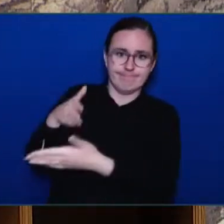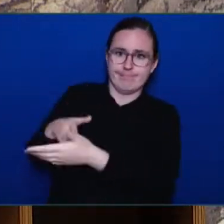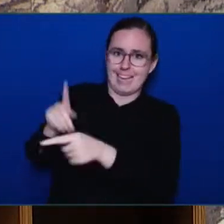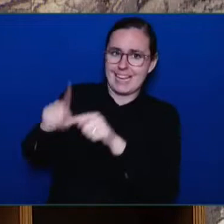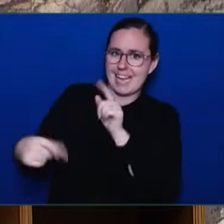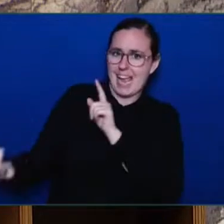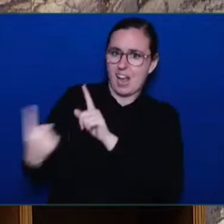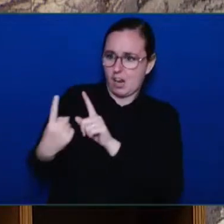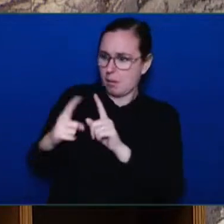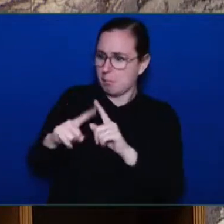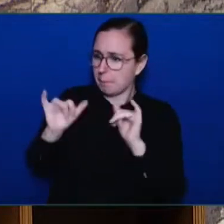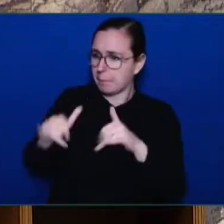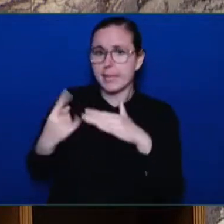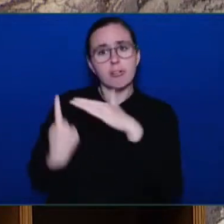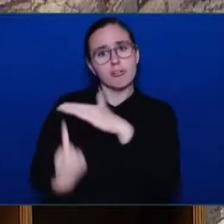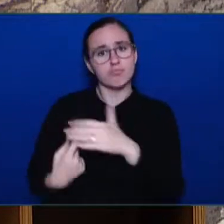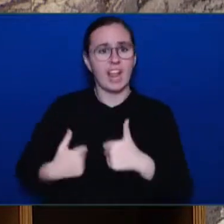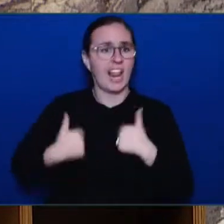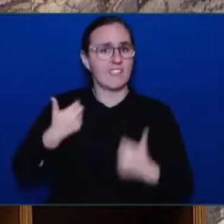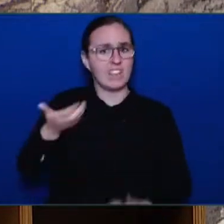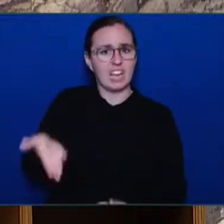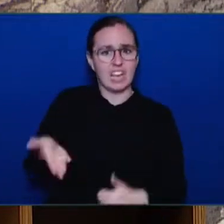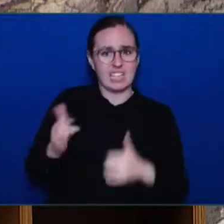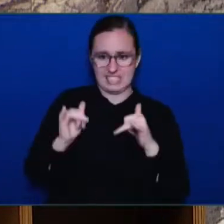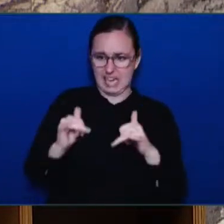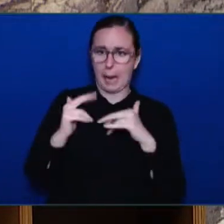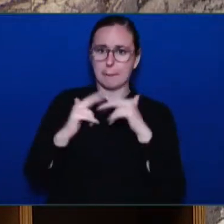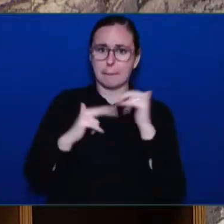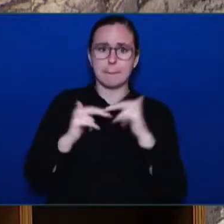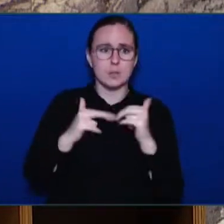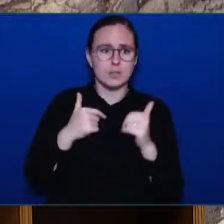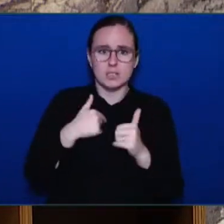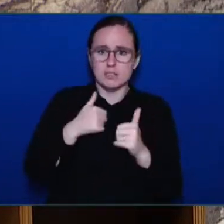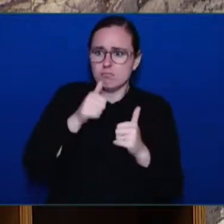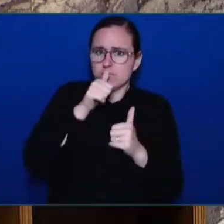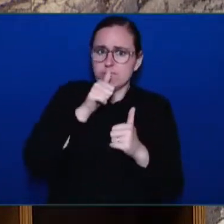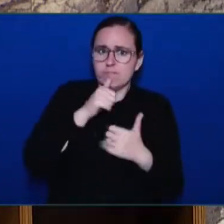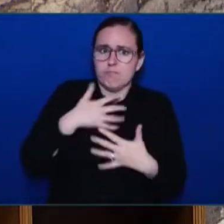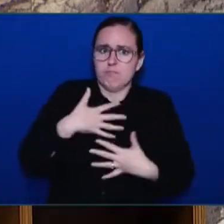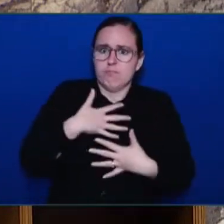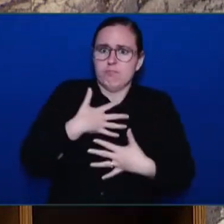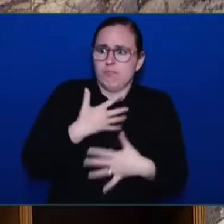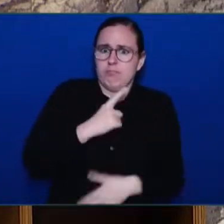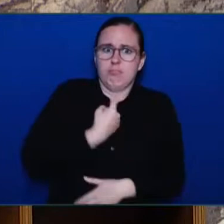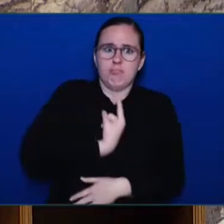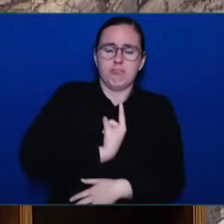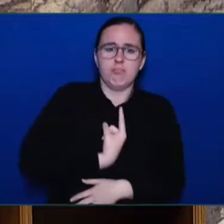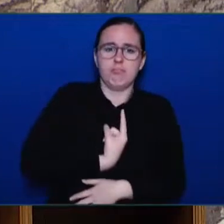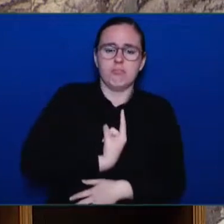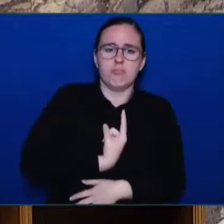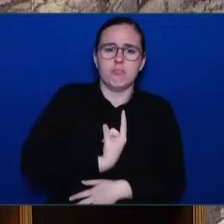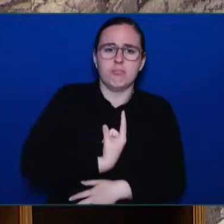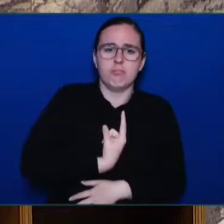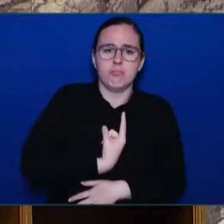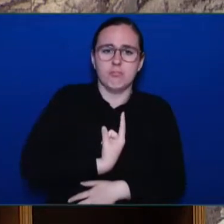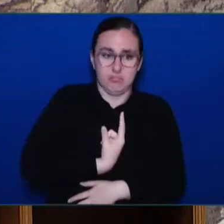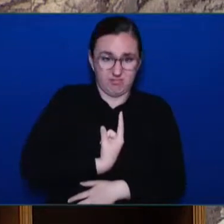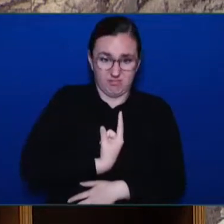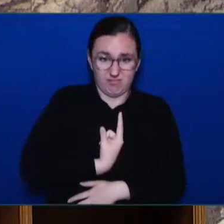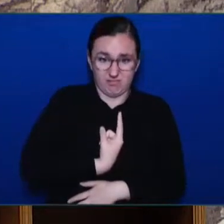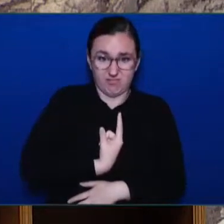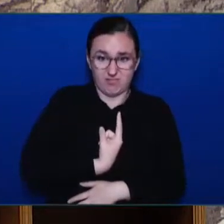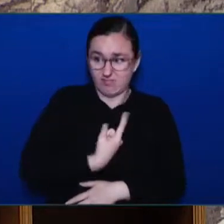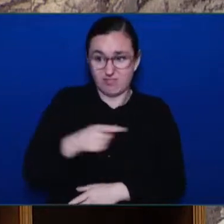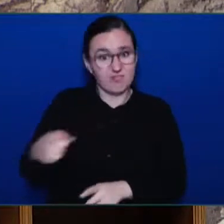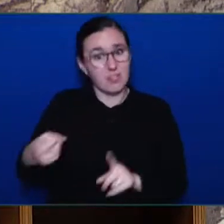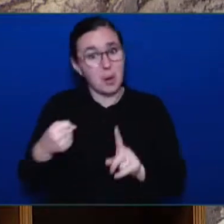This woman was left alone to deal with her assailant, who later broke the windows of that same house with a baseball bat. To